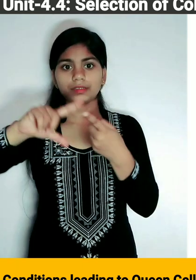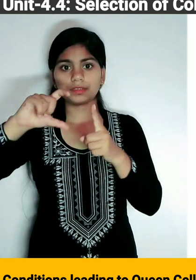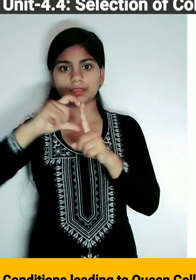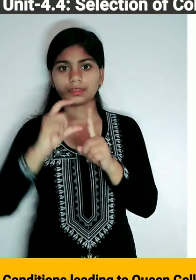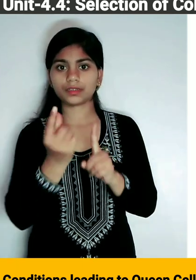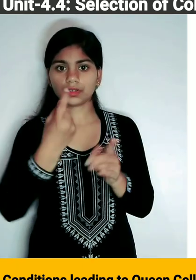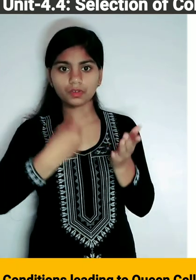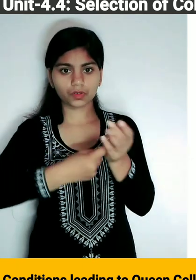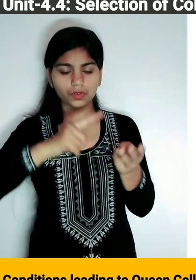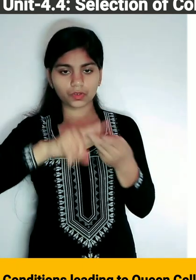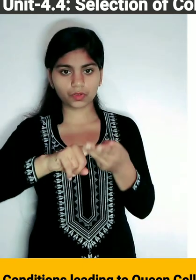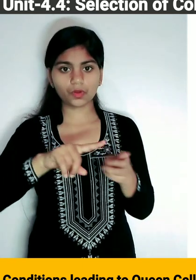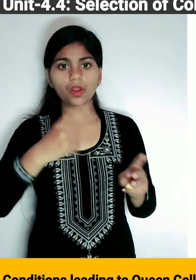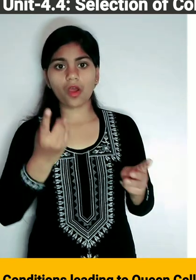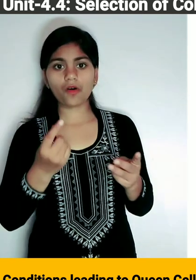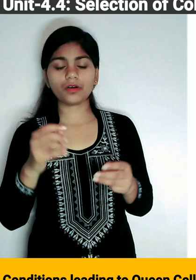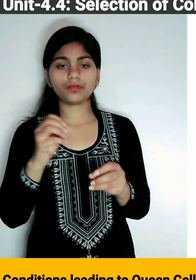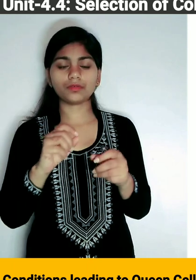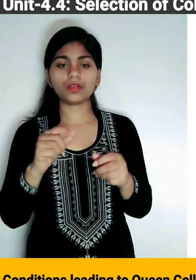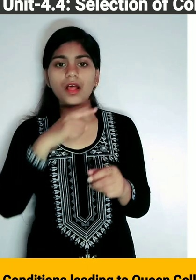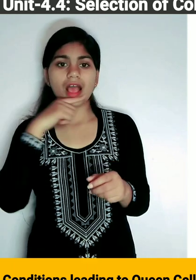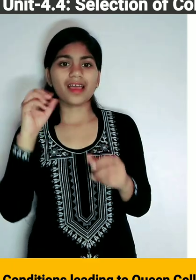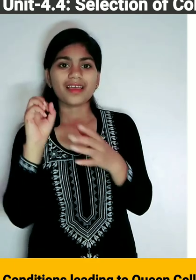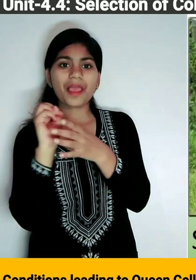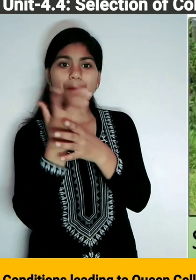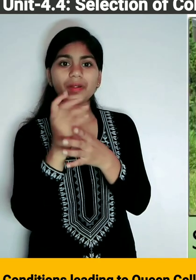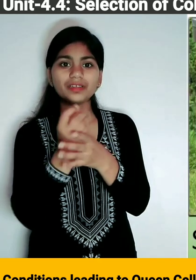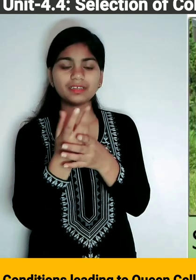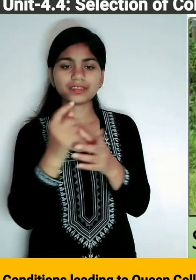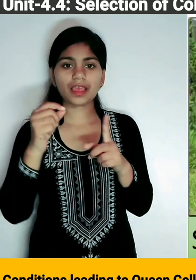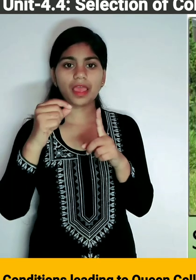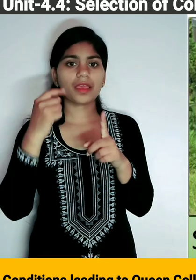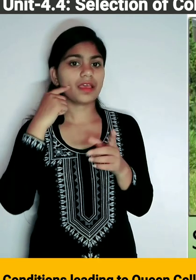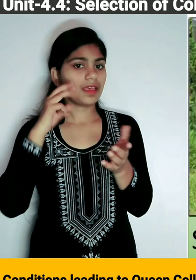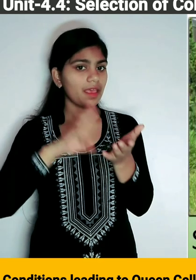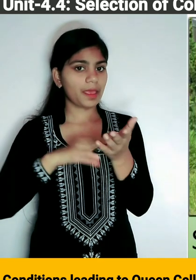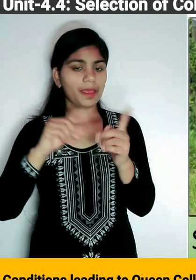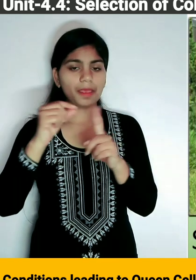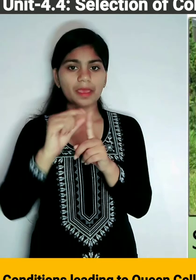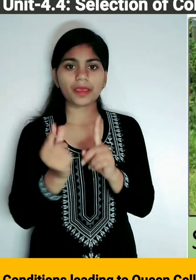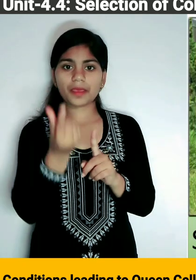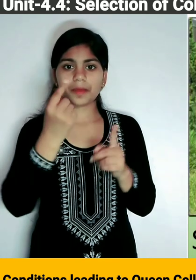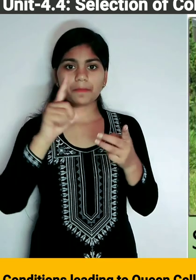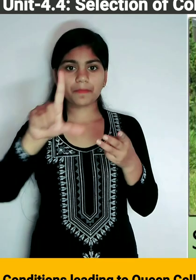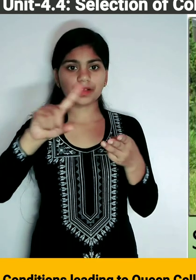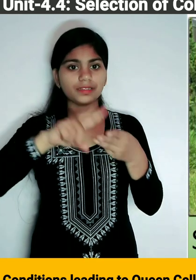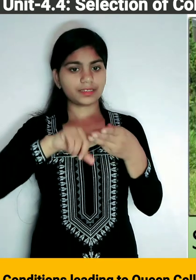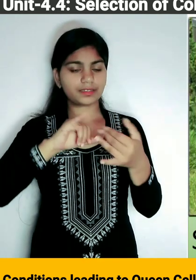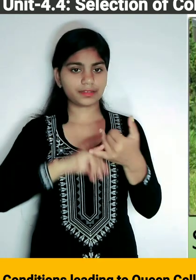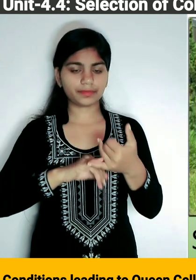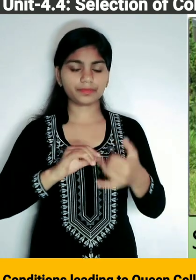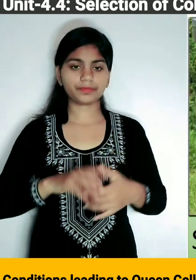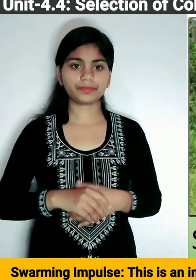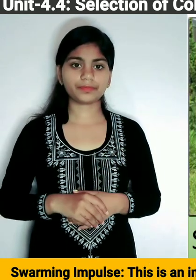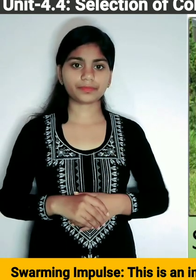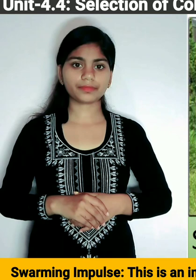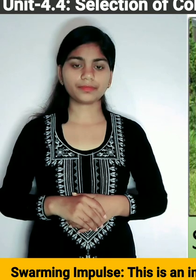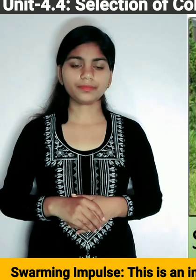supersidure, and emergency impulses. Number 1. Swarming